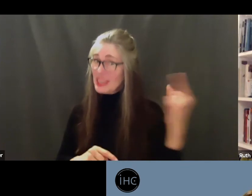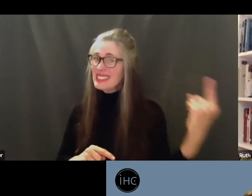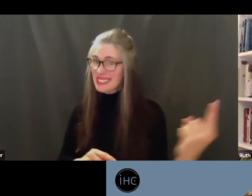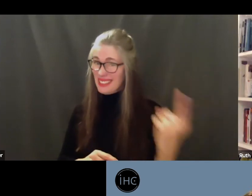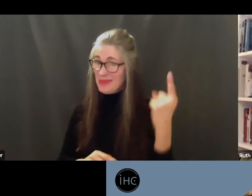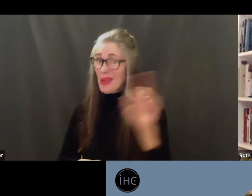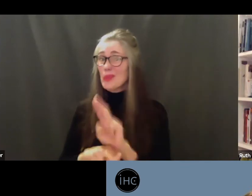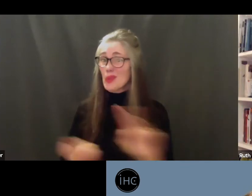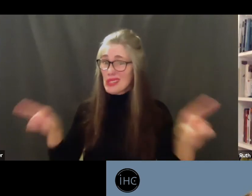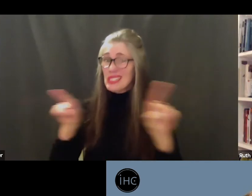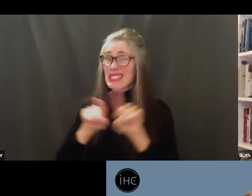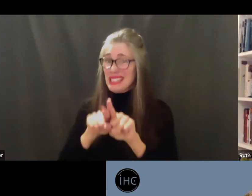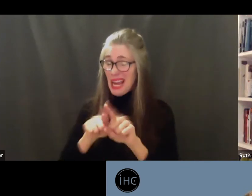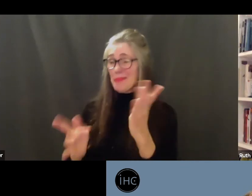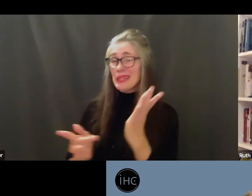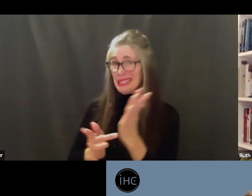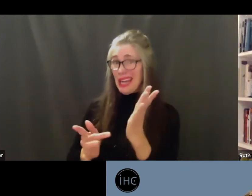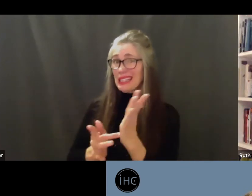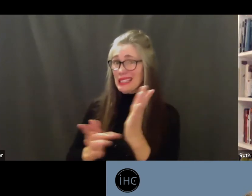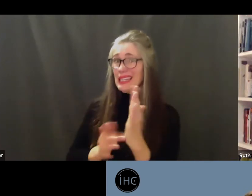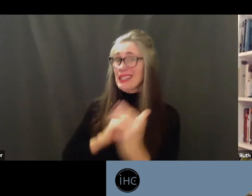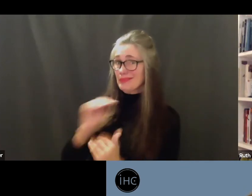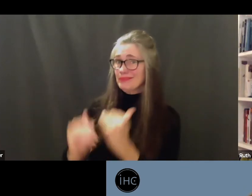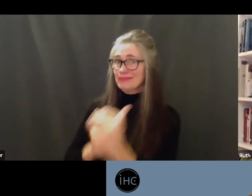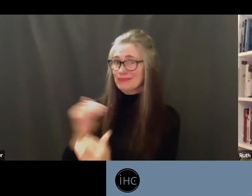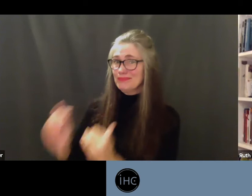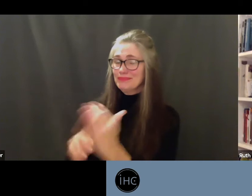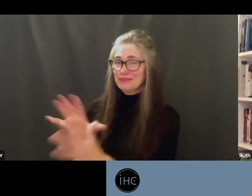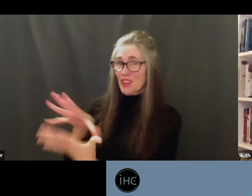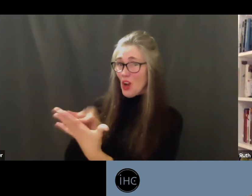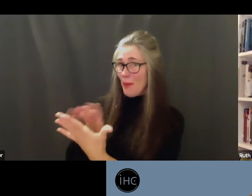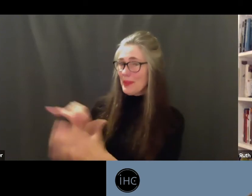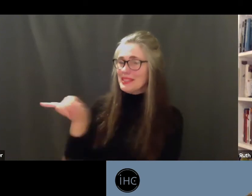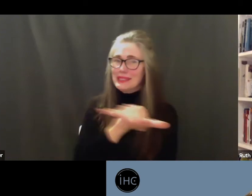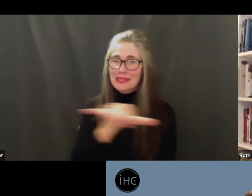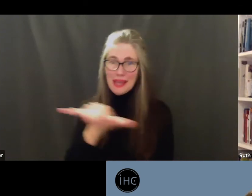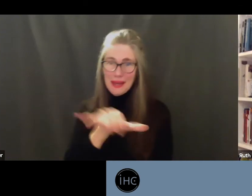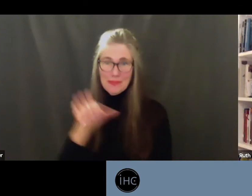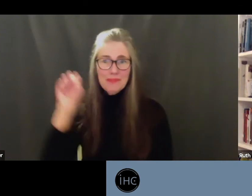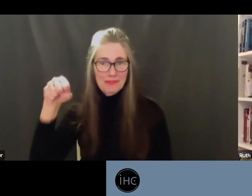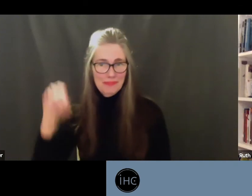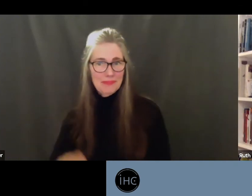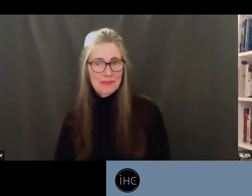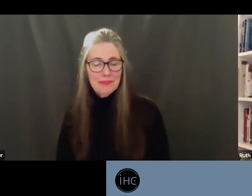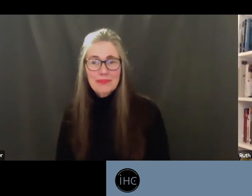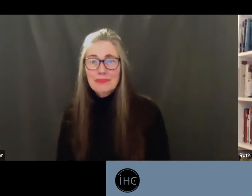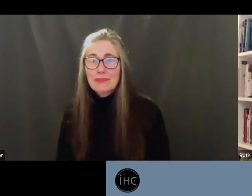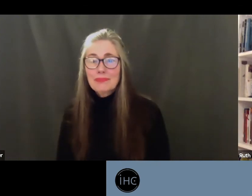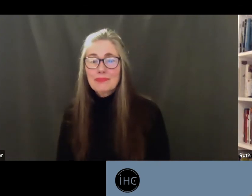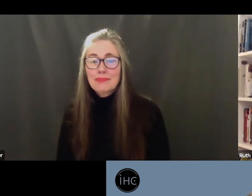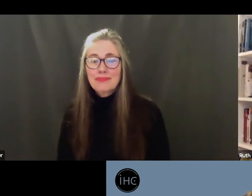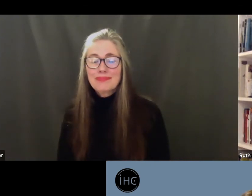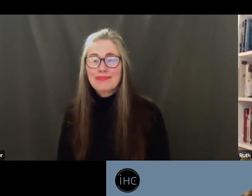same playbook, because they do. Thank you. Okay, and I'm going to read